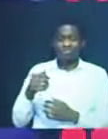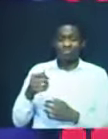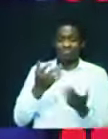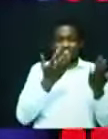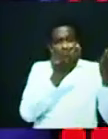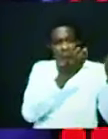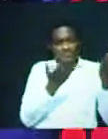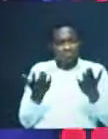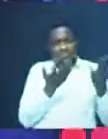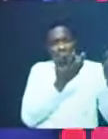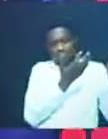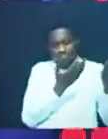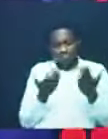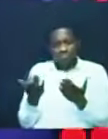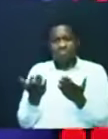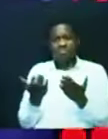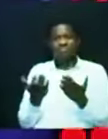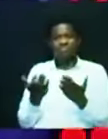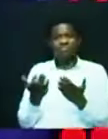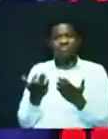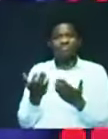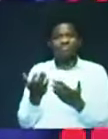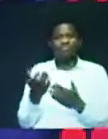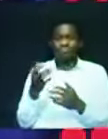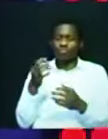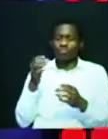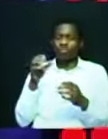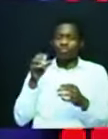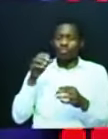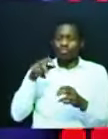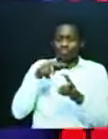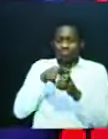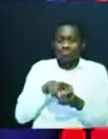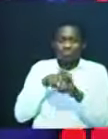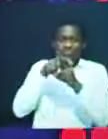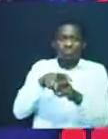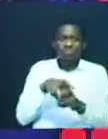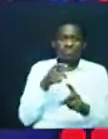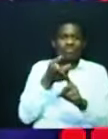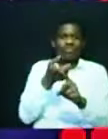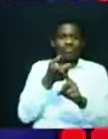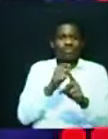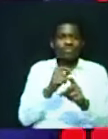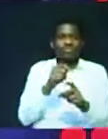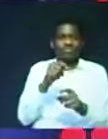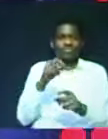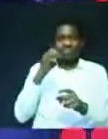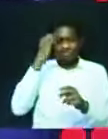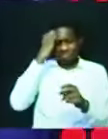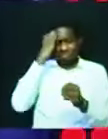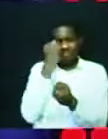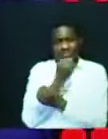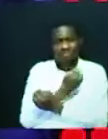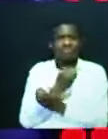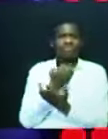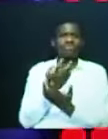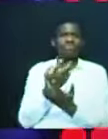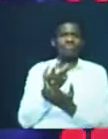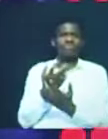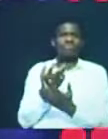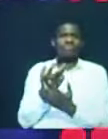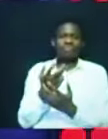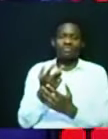Egypt for 600 shekels of silver and a horse for 150. They